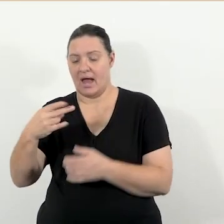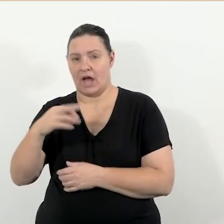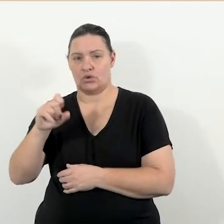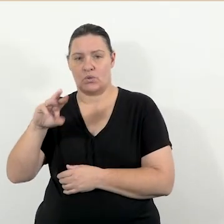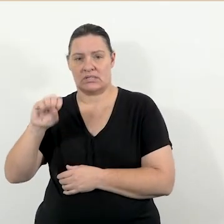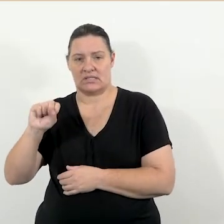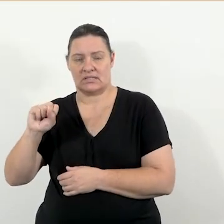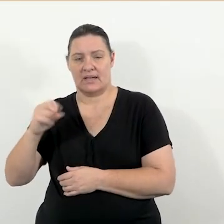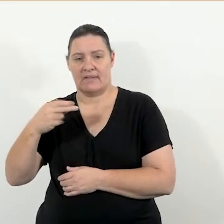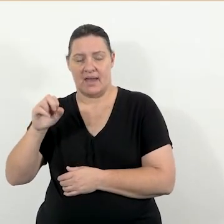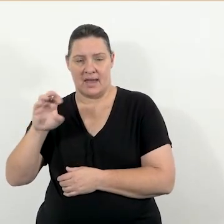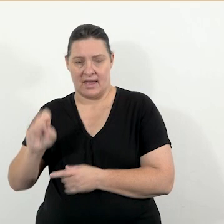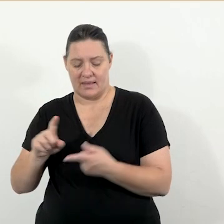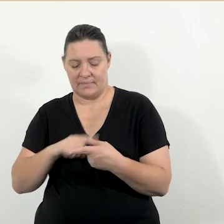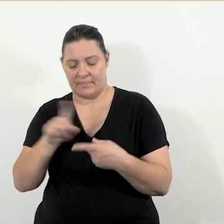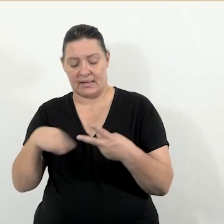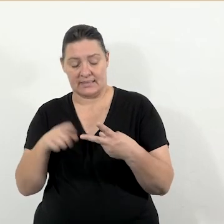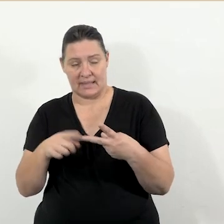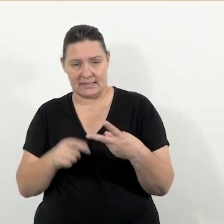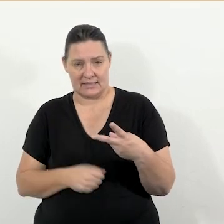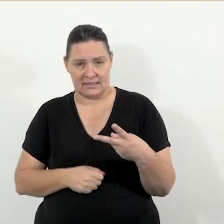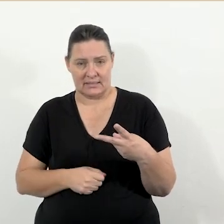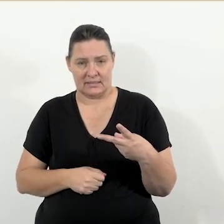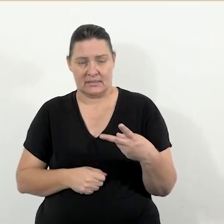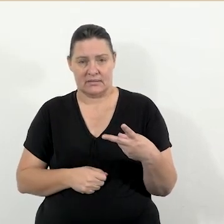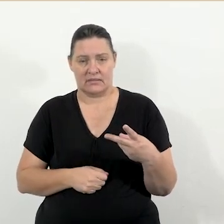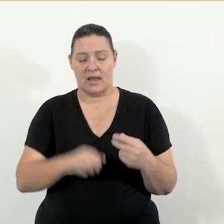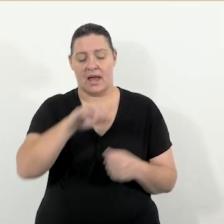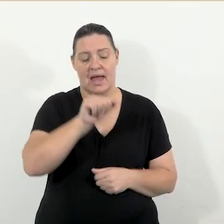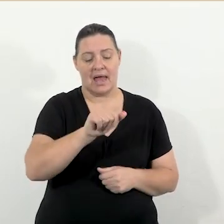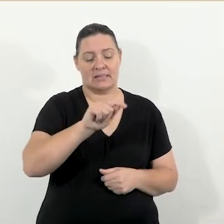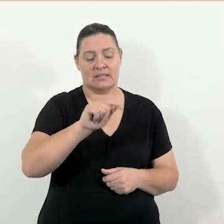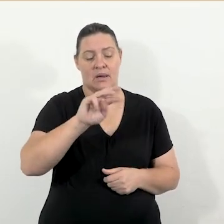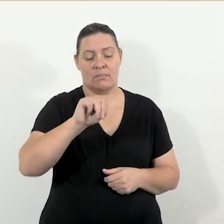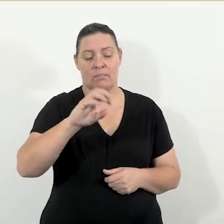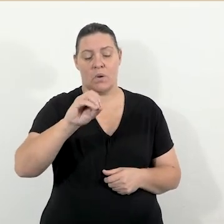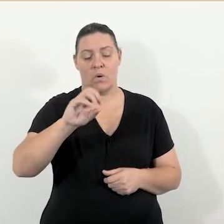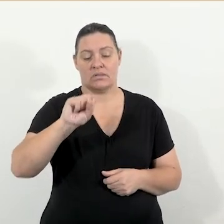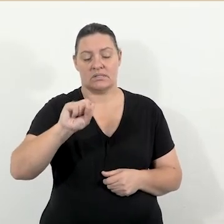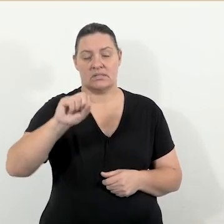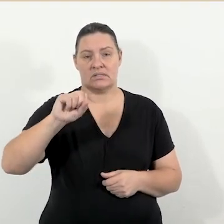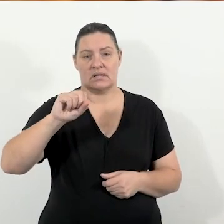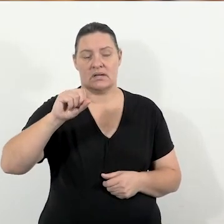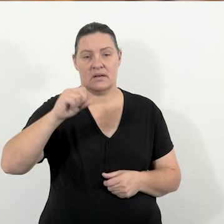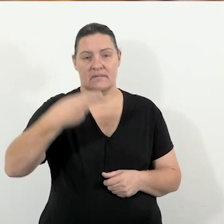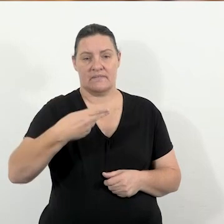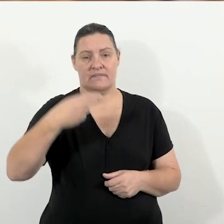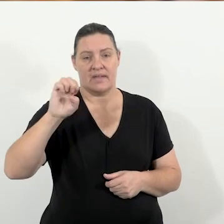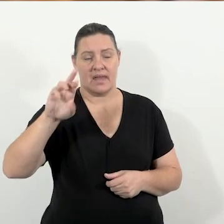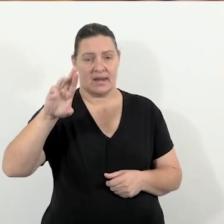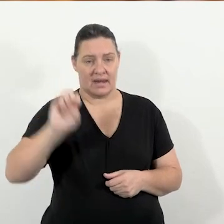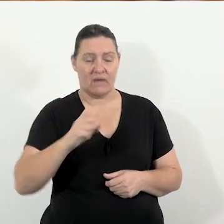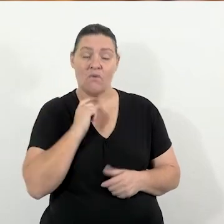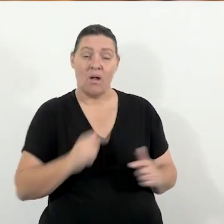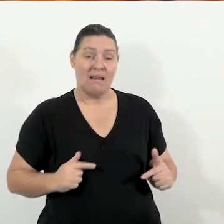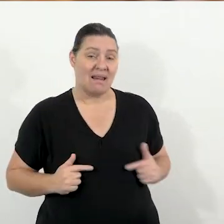hydrosphere. And we go on to the next sphere, which is our atmosphere. Remember, we said in order for life to exist